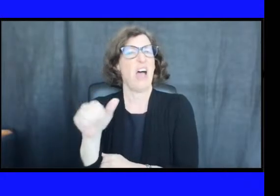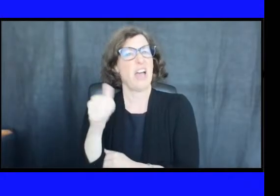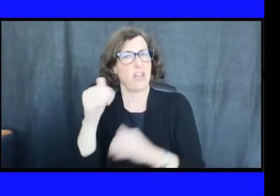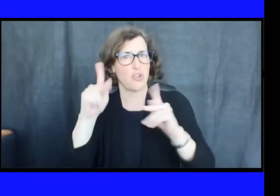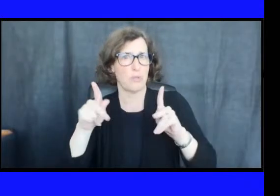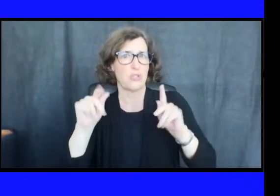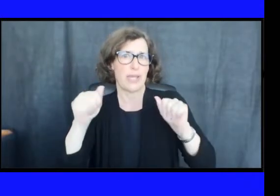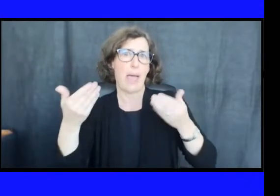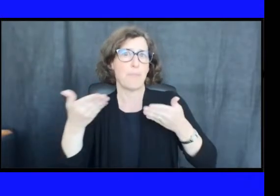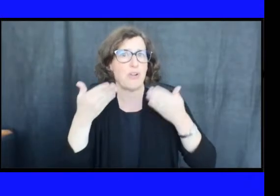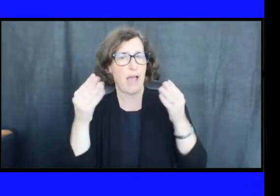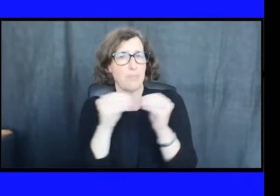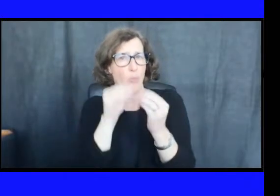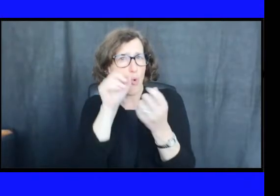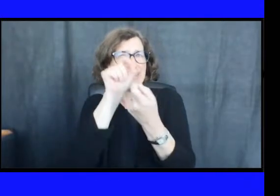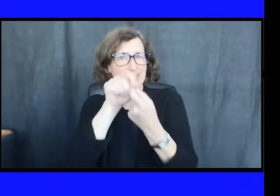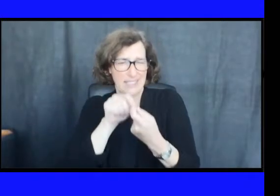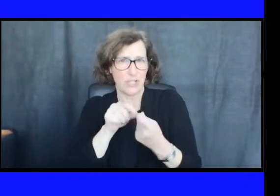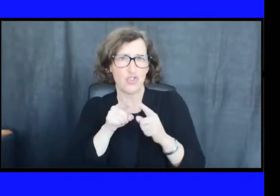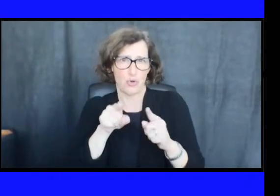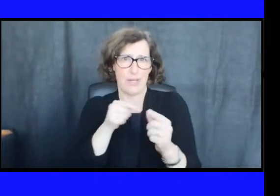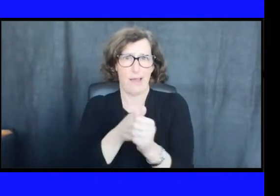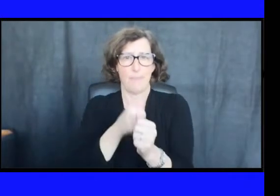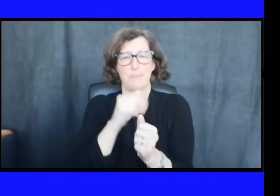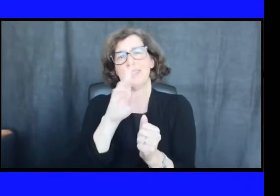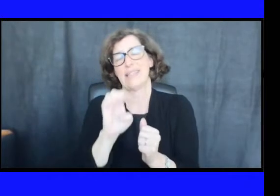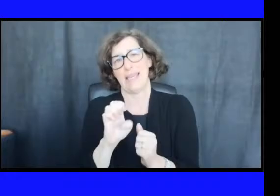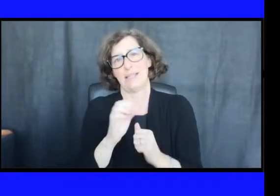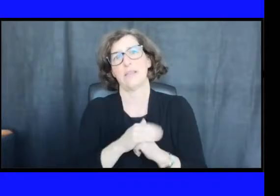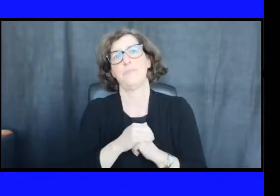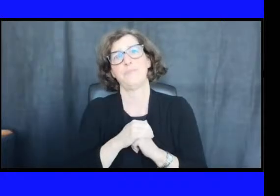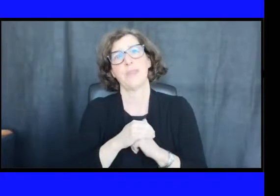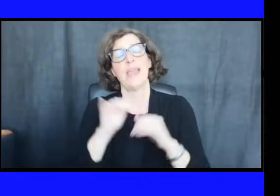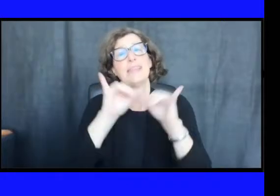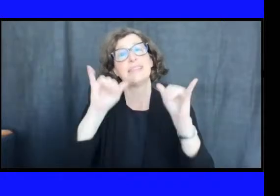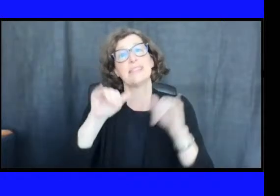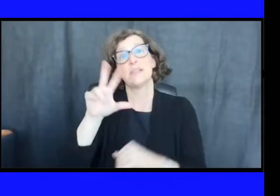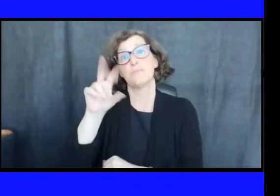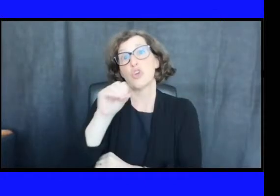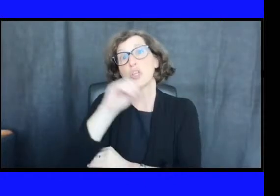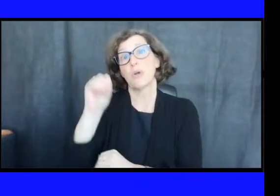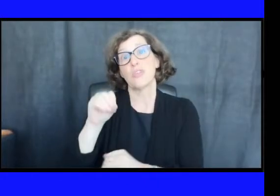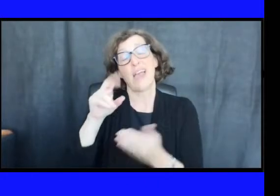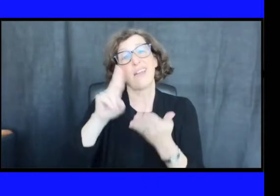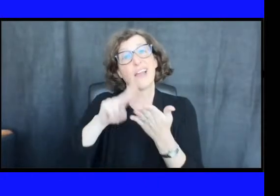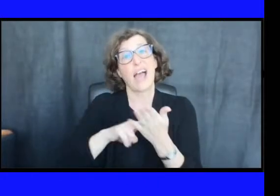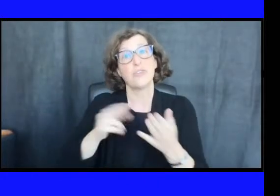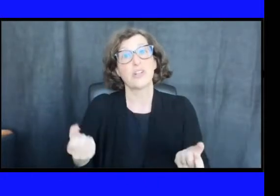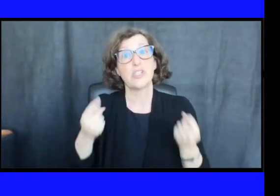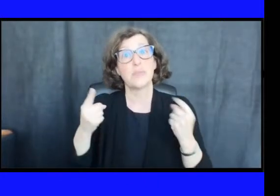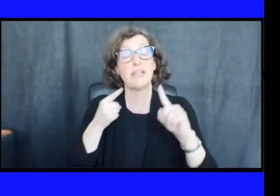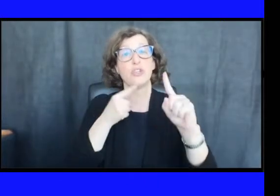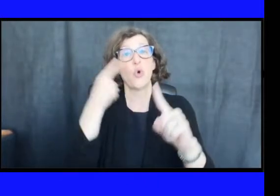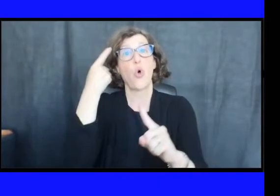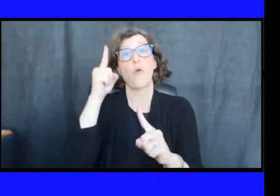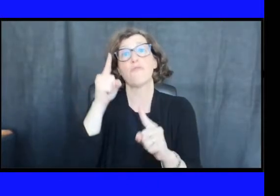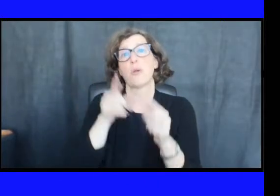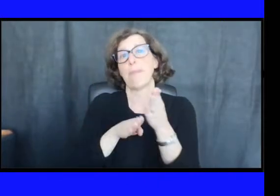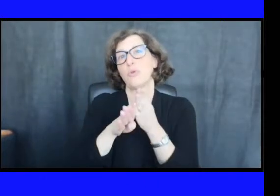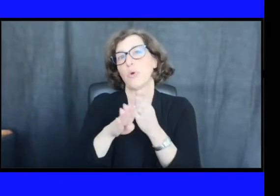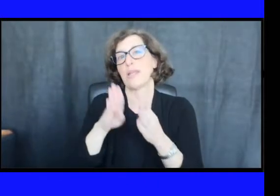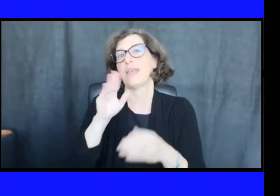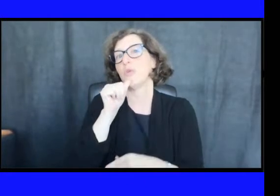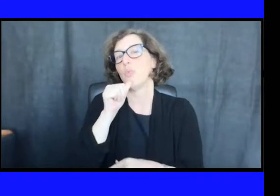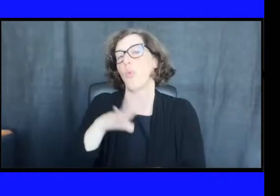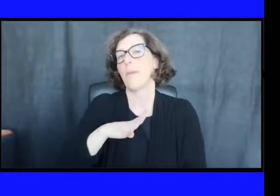high standards of care for LGBTQ patients by earning the national recognition by the Human Rights Campaign for the sixth year in a